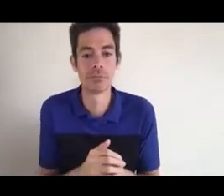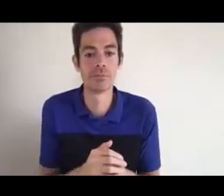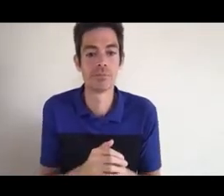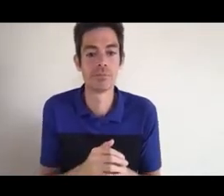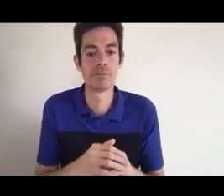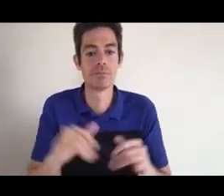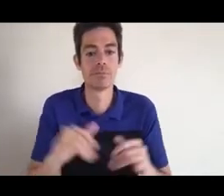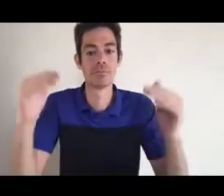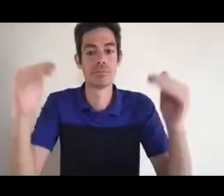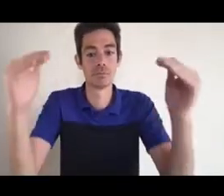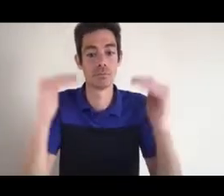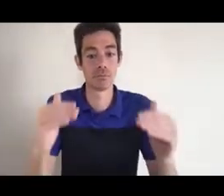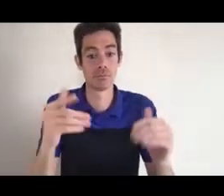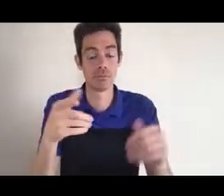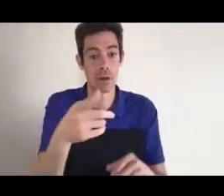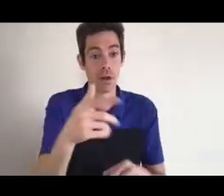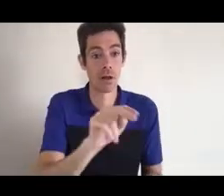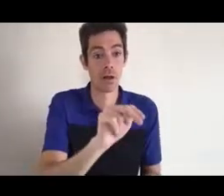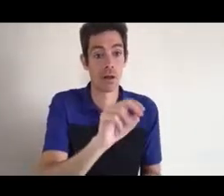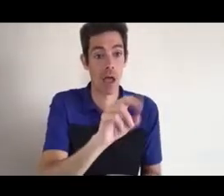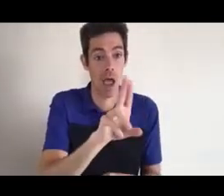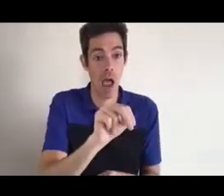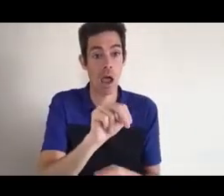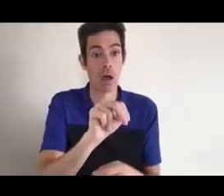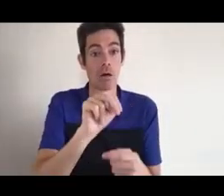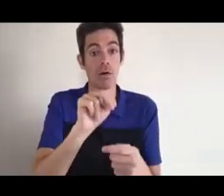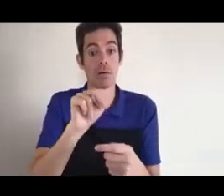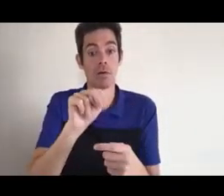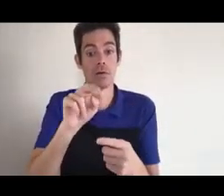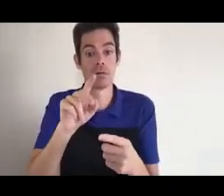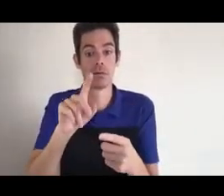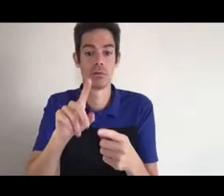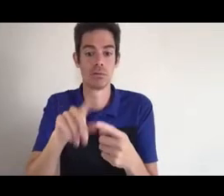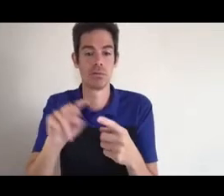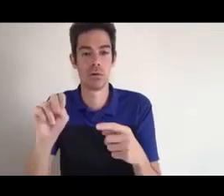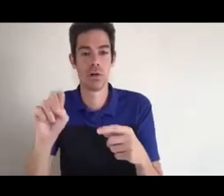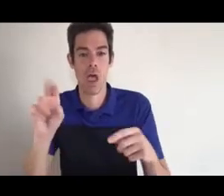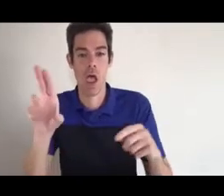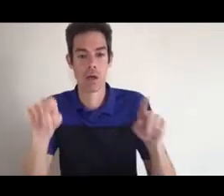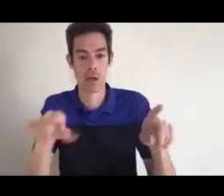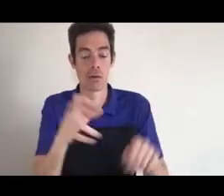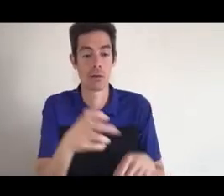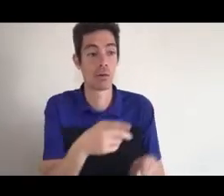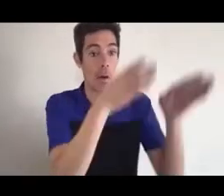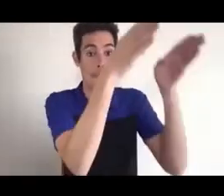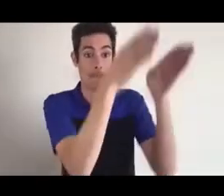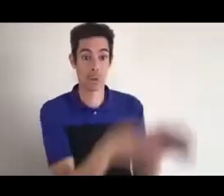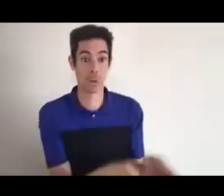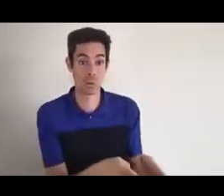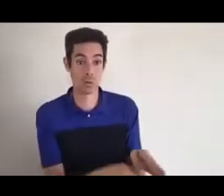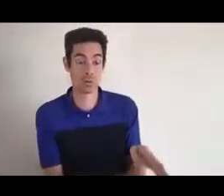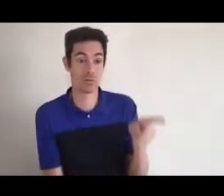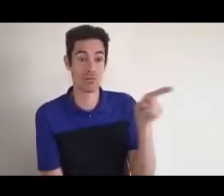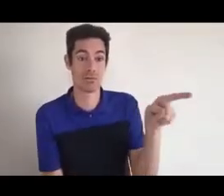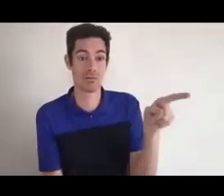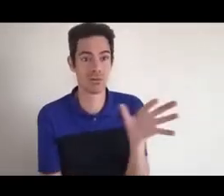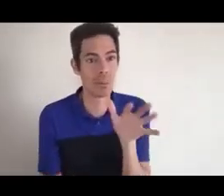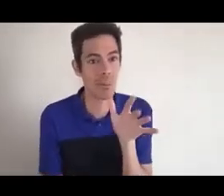would equate to the English sentence, love is beautiful. So if you have a noun to a